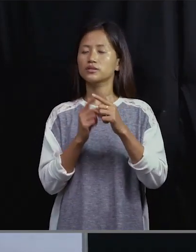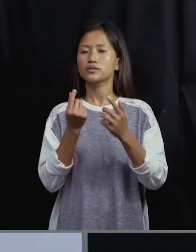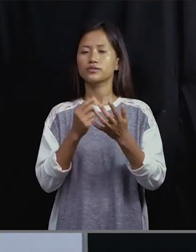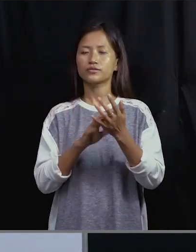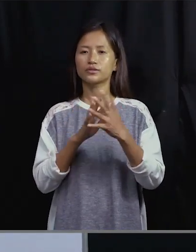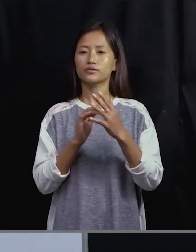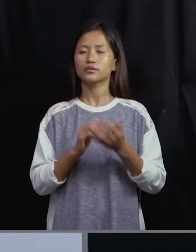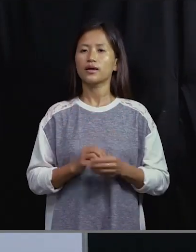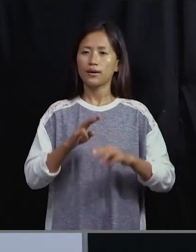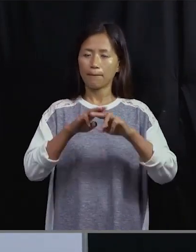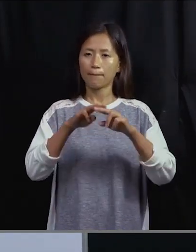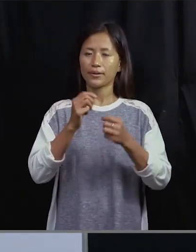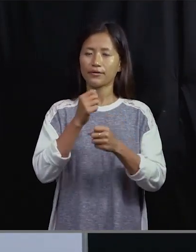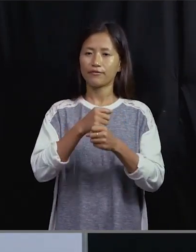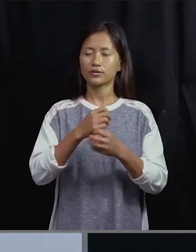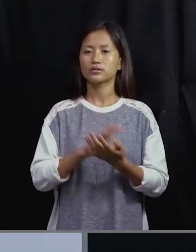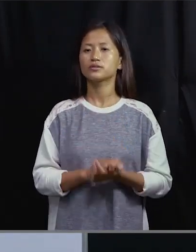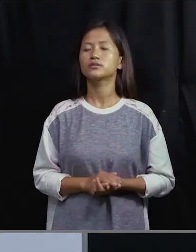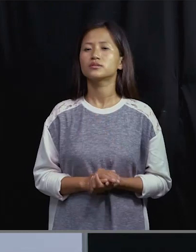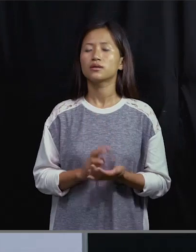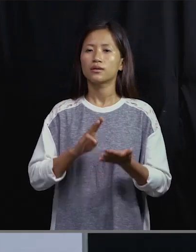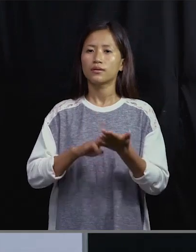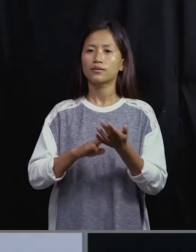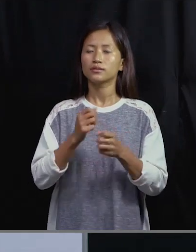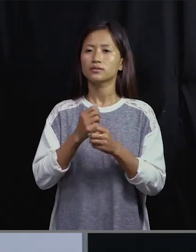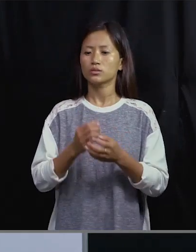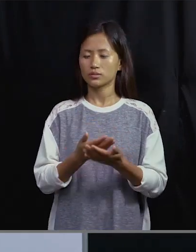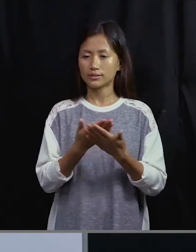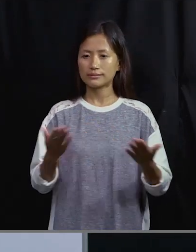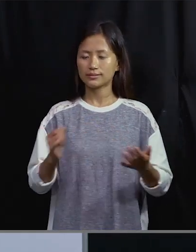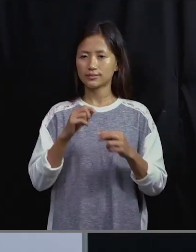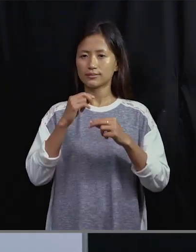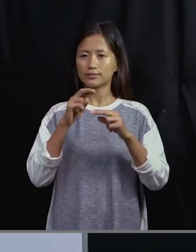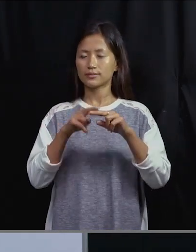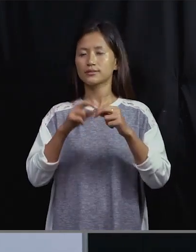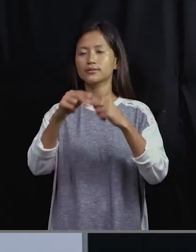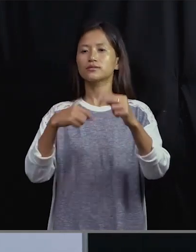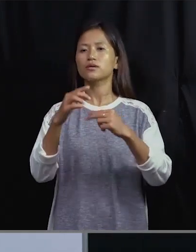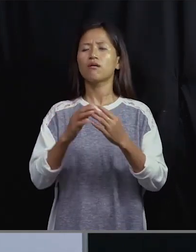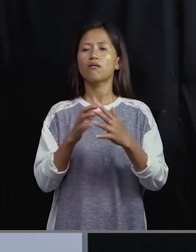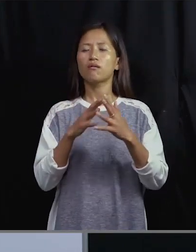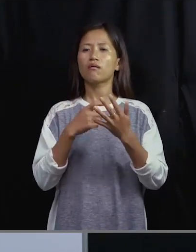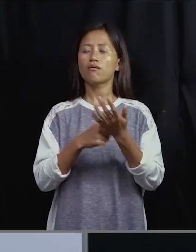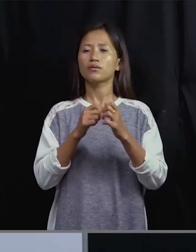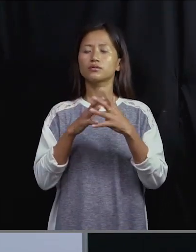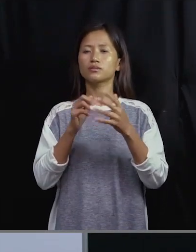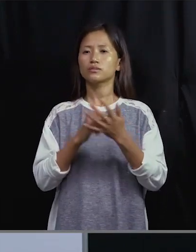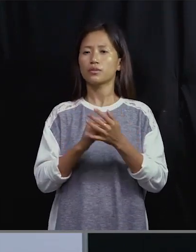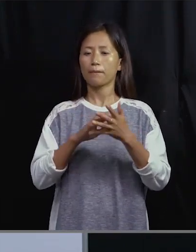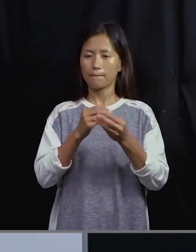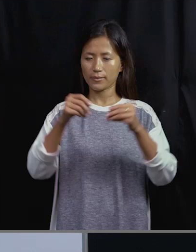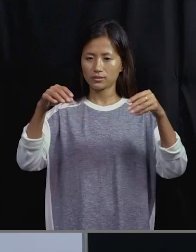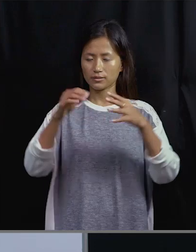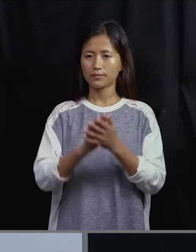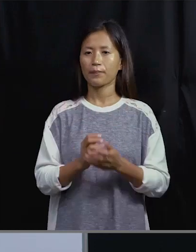this manufacturing industry refers to those industry where raw materials and finished goods are used, with the